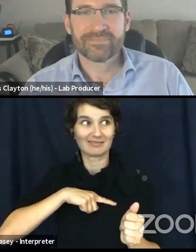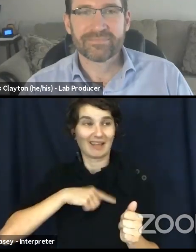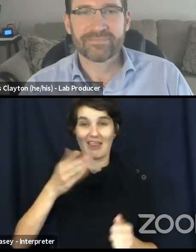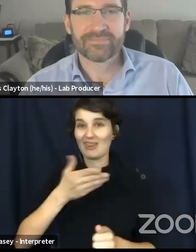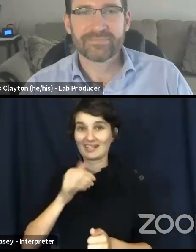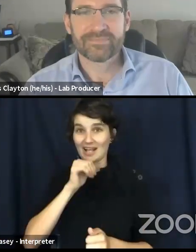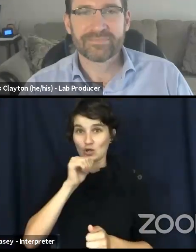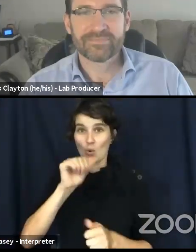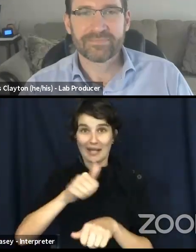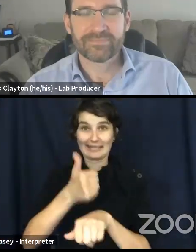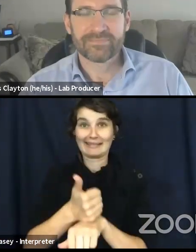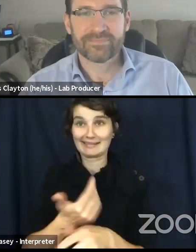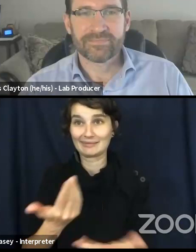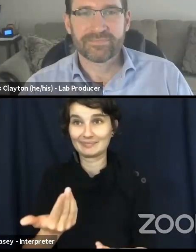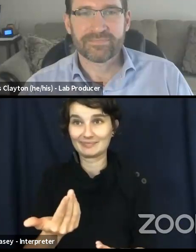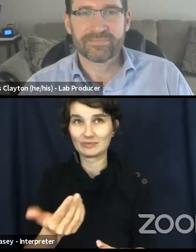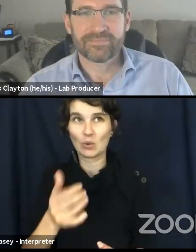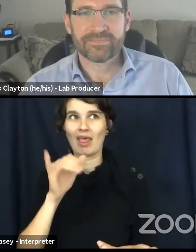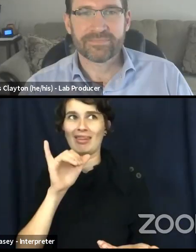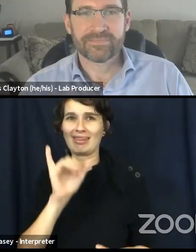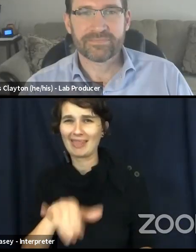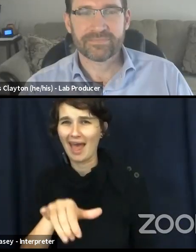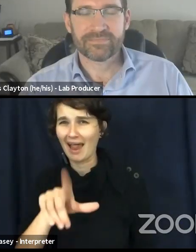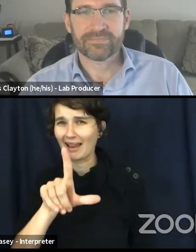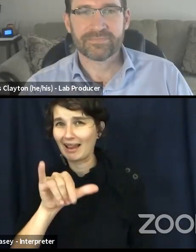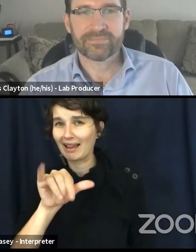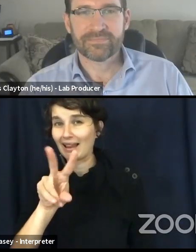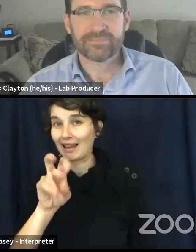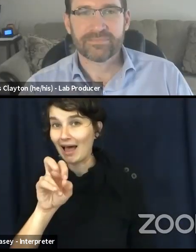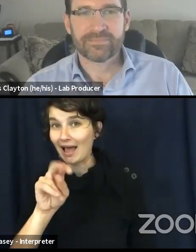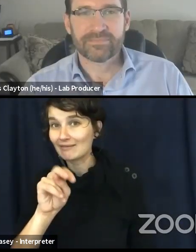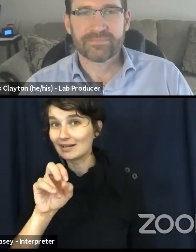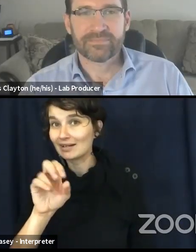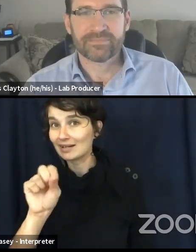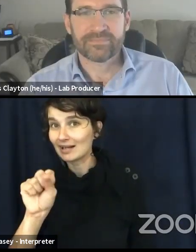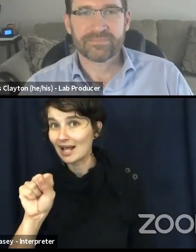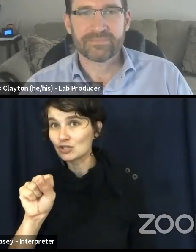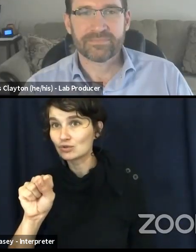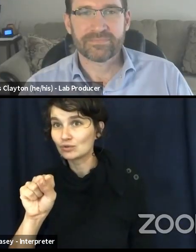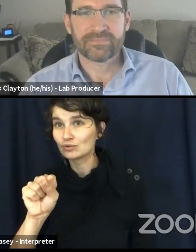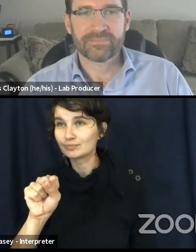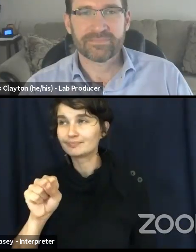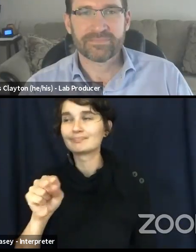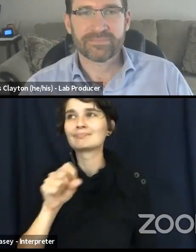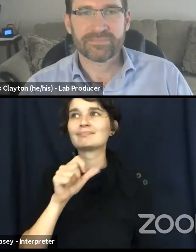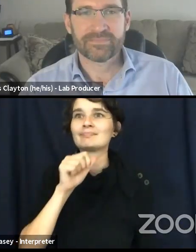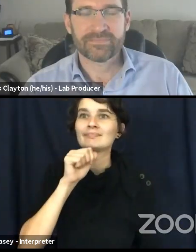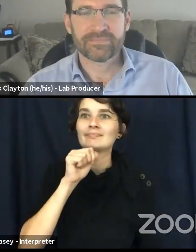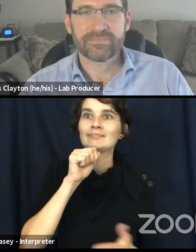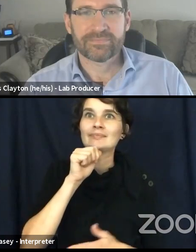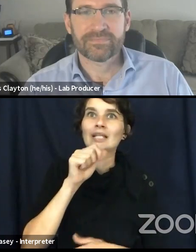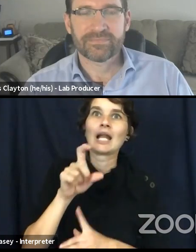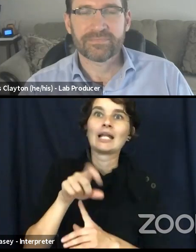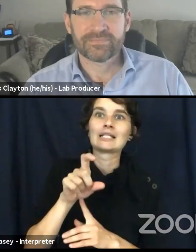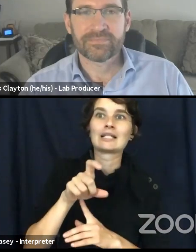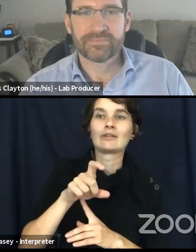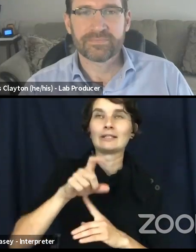and is that an act of liveness to conjure, not necessarily in some mystical way,